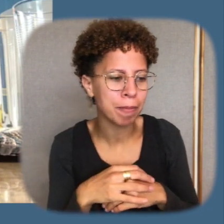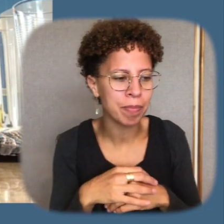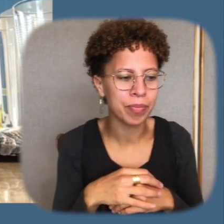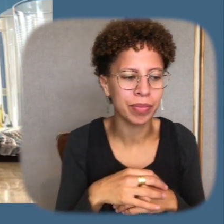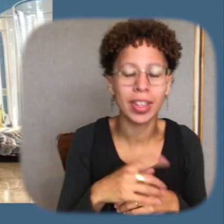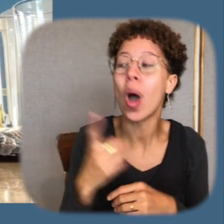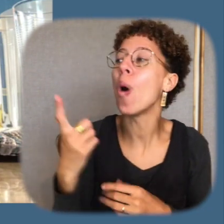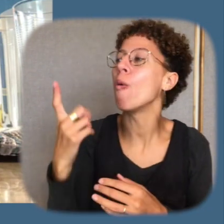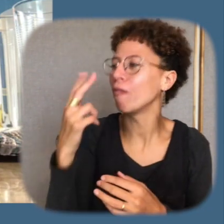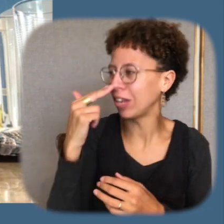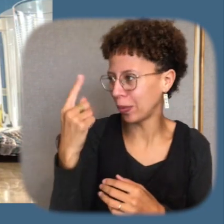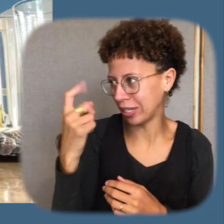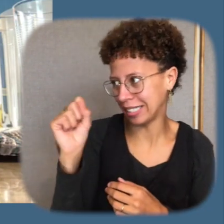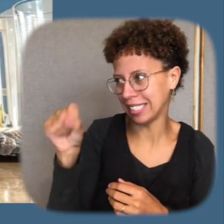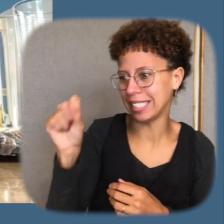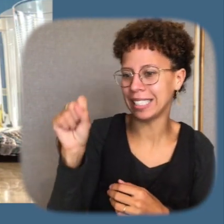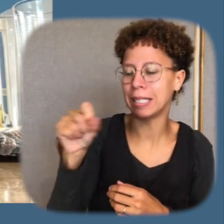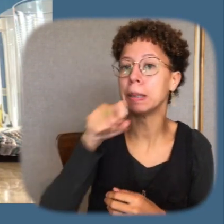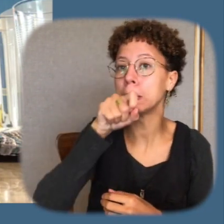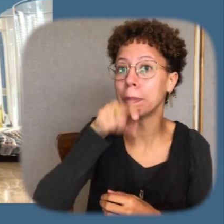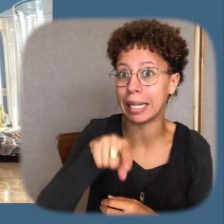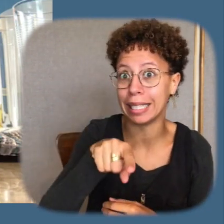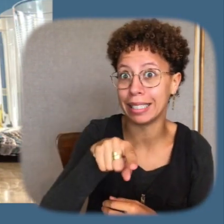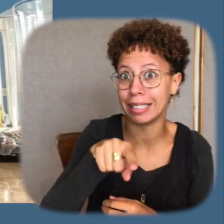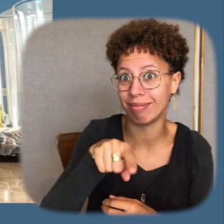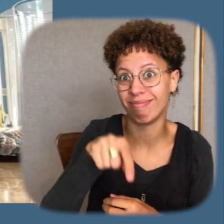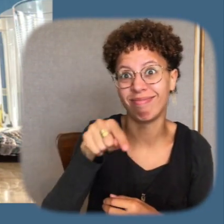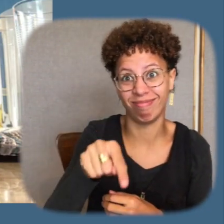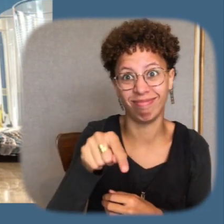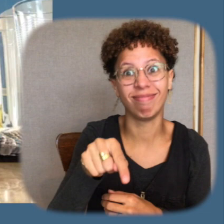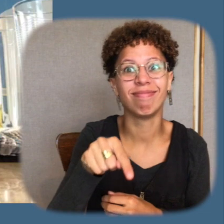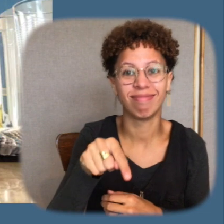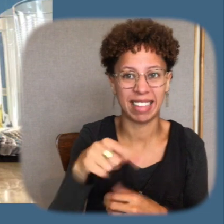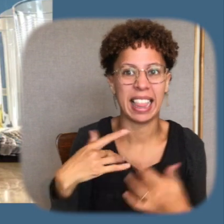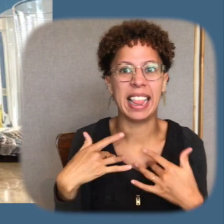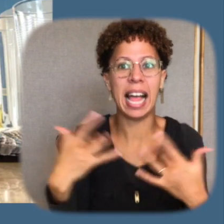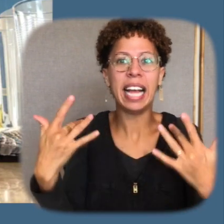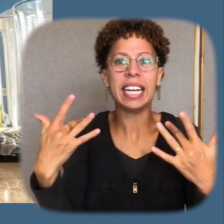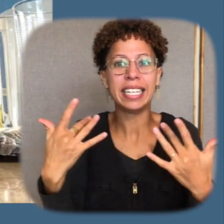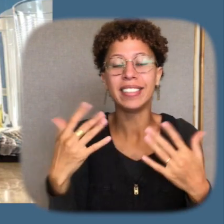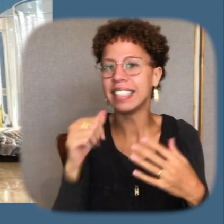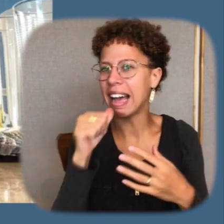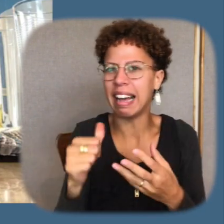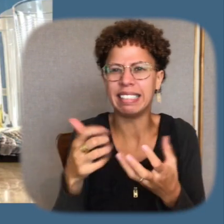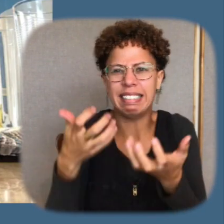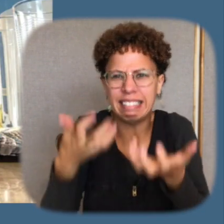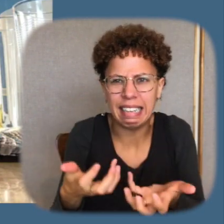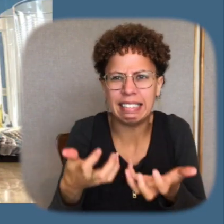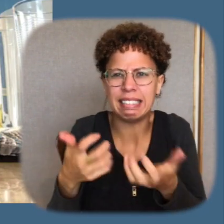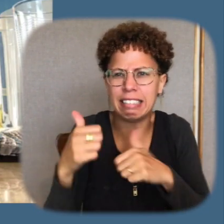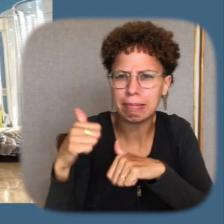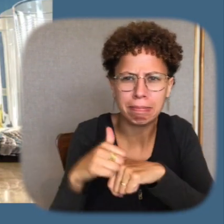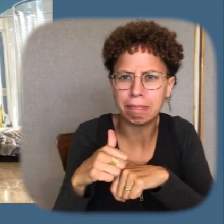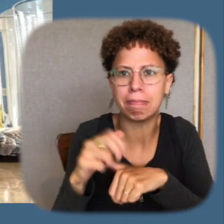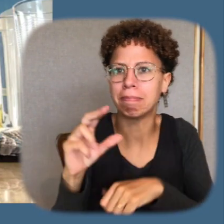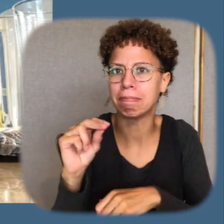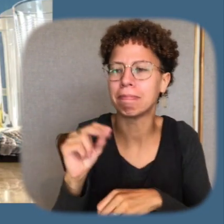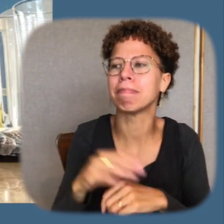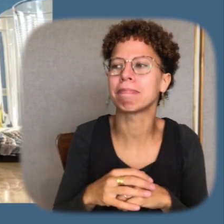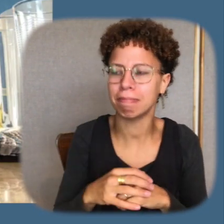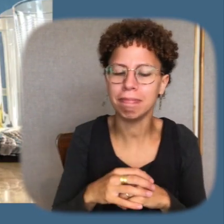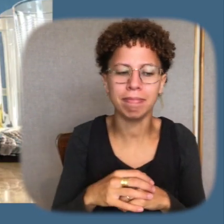here's a funny one. Spit. Yep, spit might not be dense.